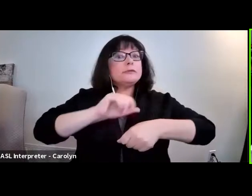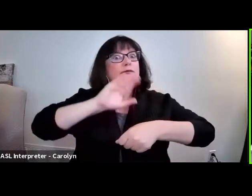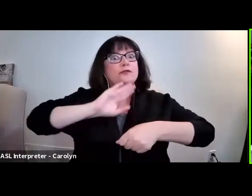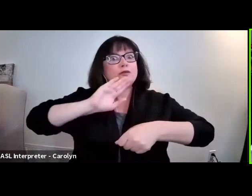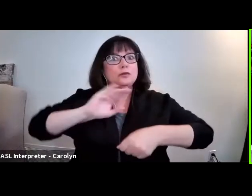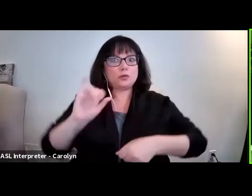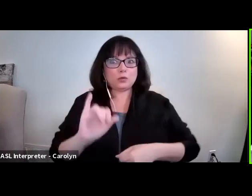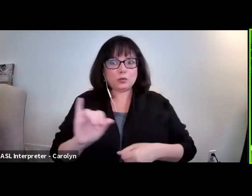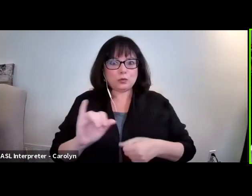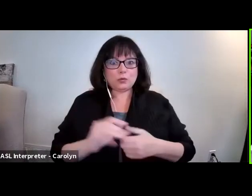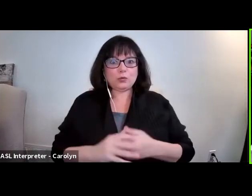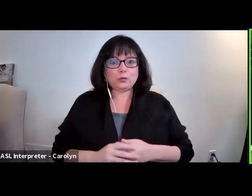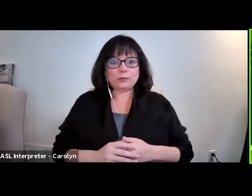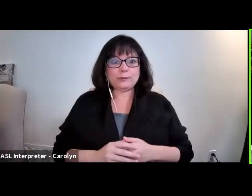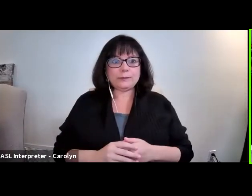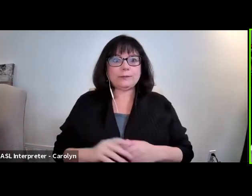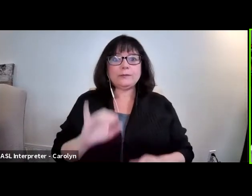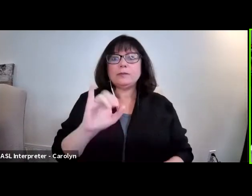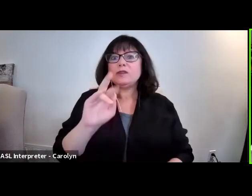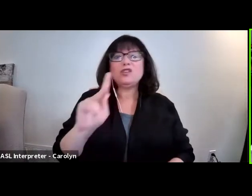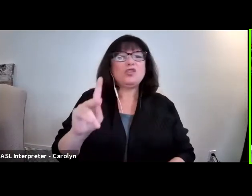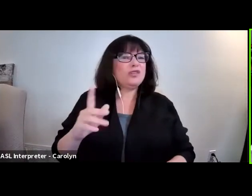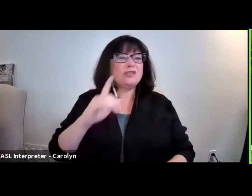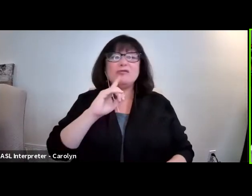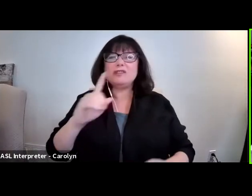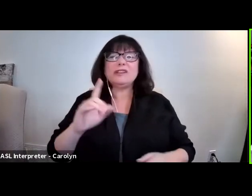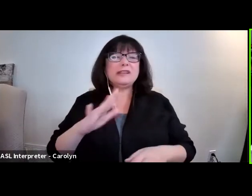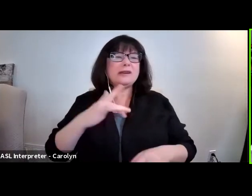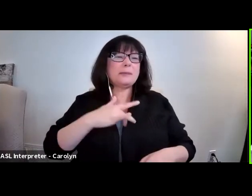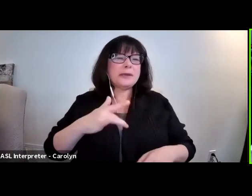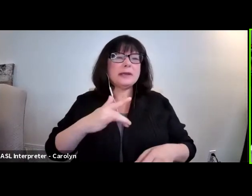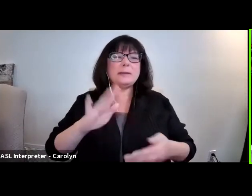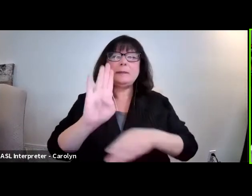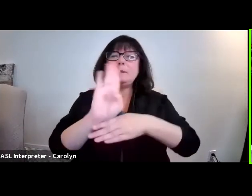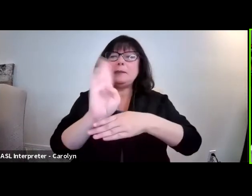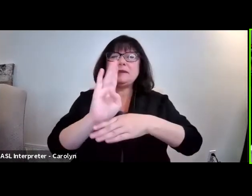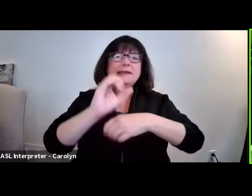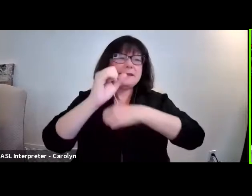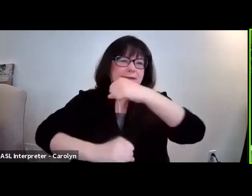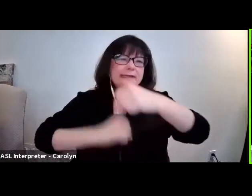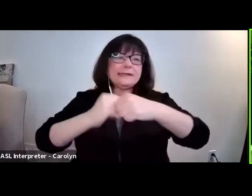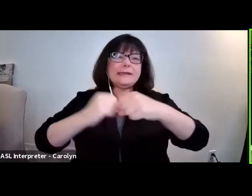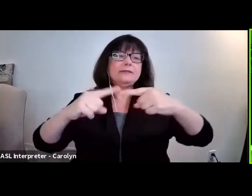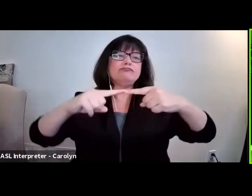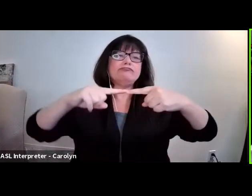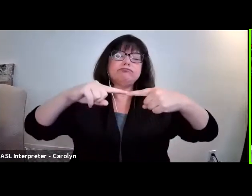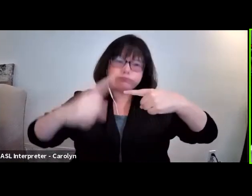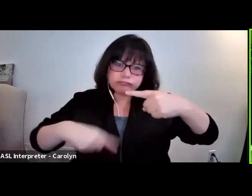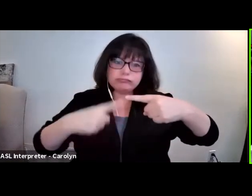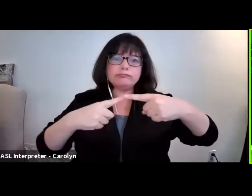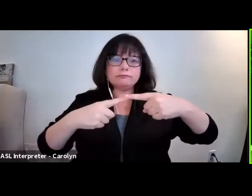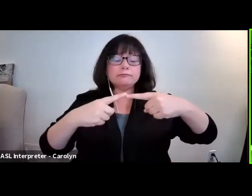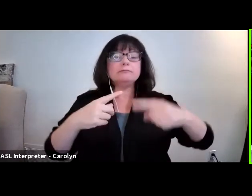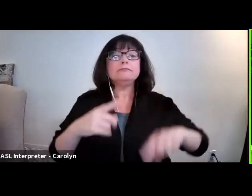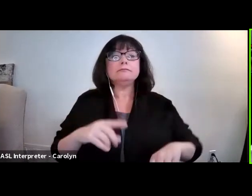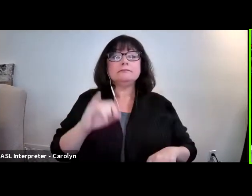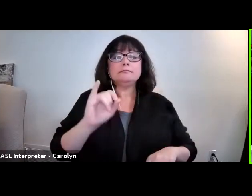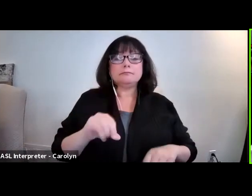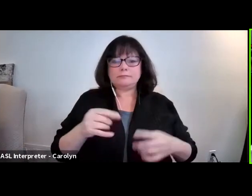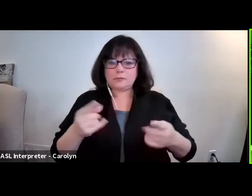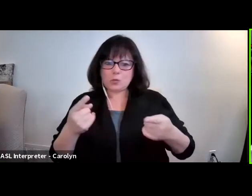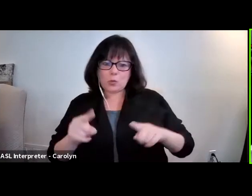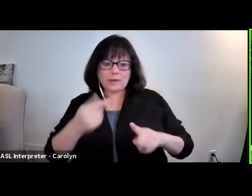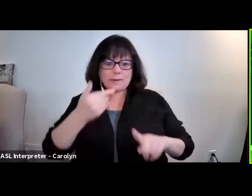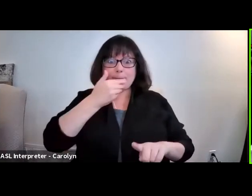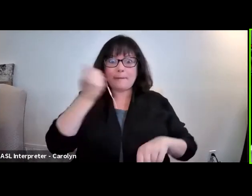a robust schedule all year long, and it therefore can be challenging to identify what is the optimal time